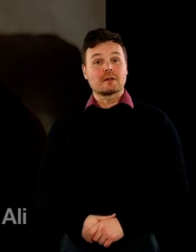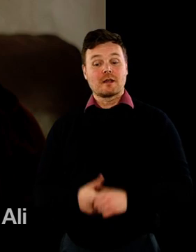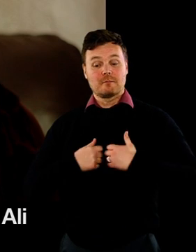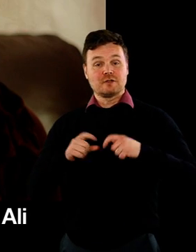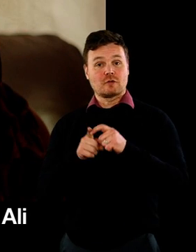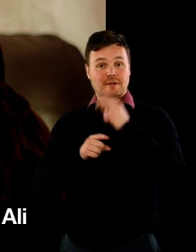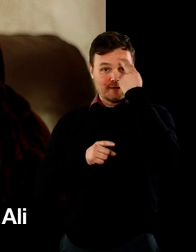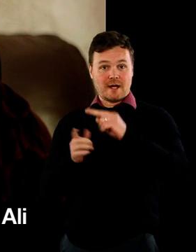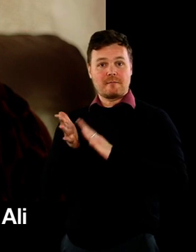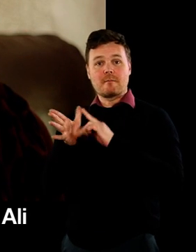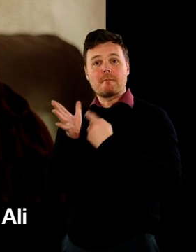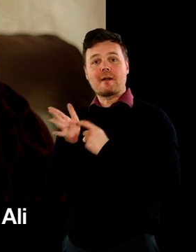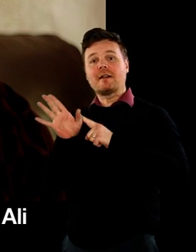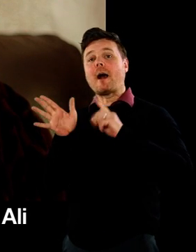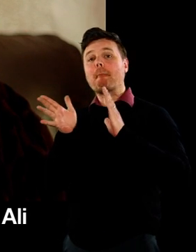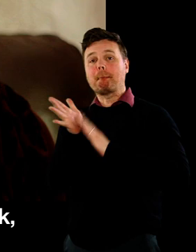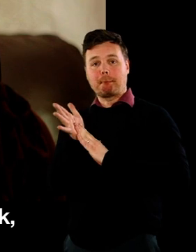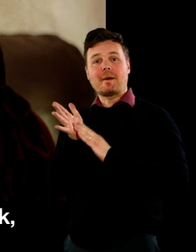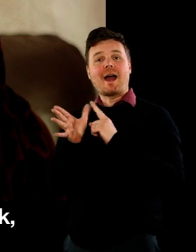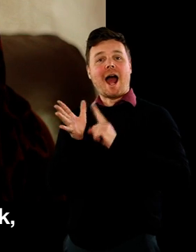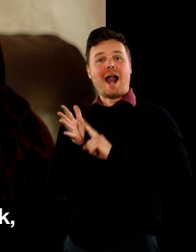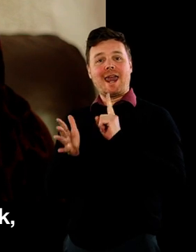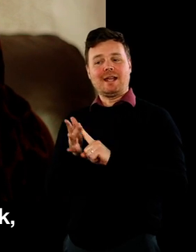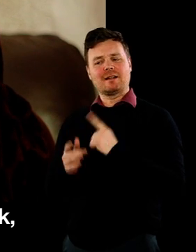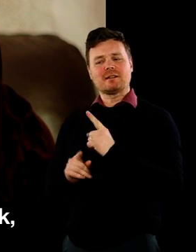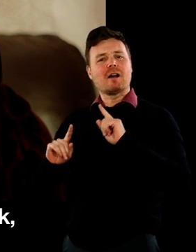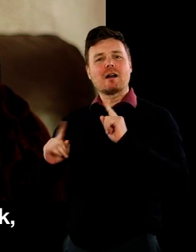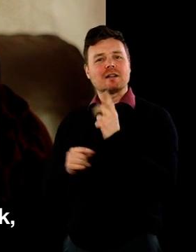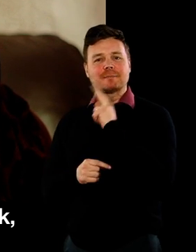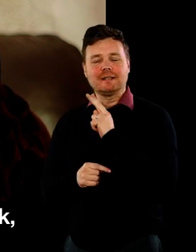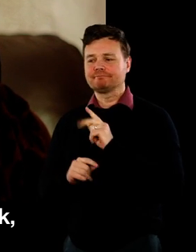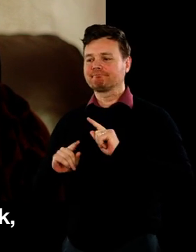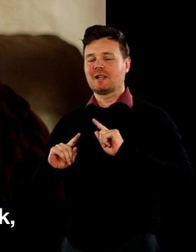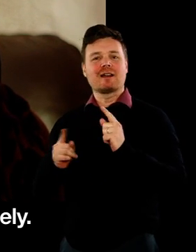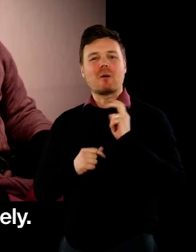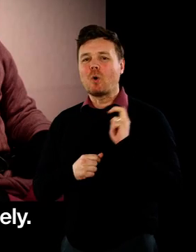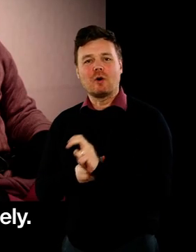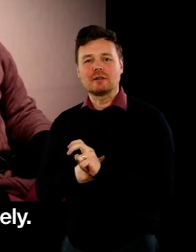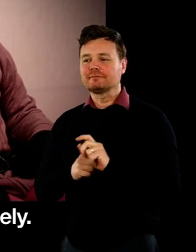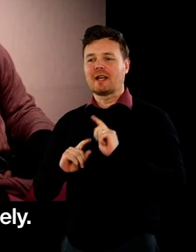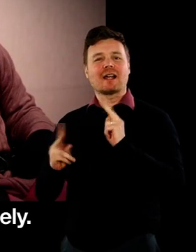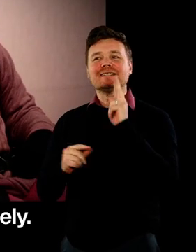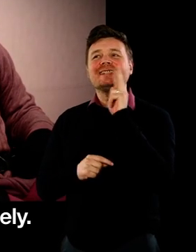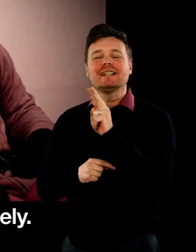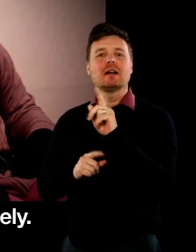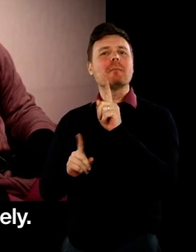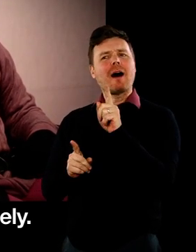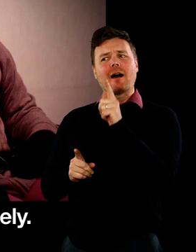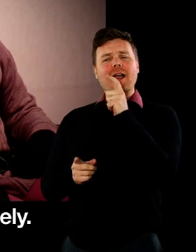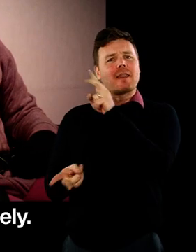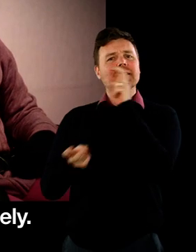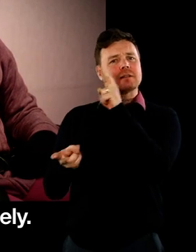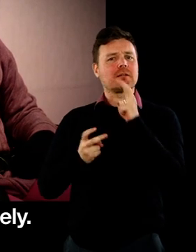My daughter name is Mariam Ali. She can't speak, she can't walk, she can't see, but she